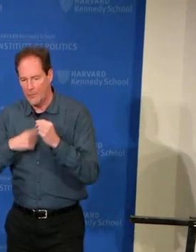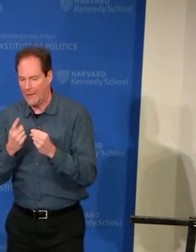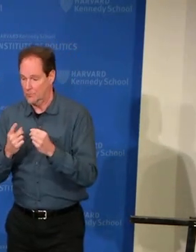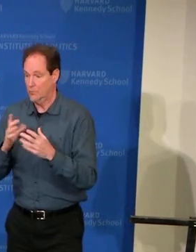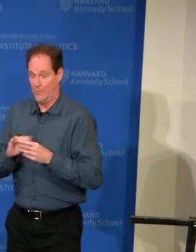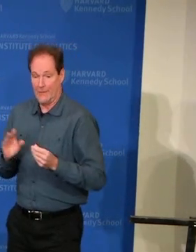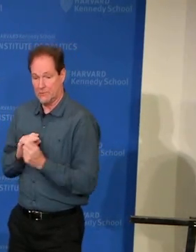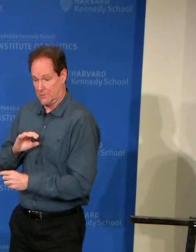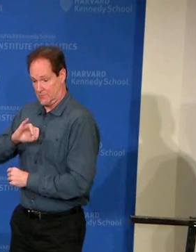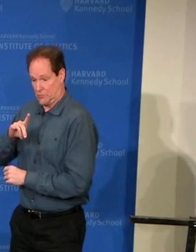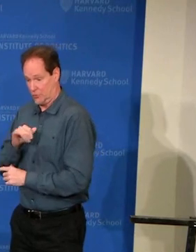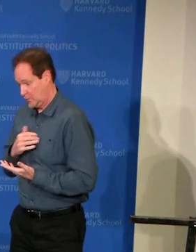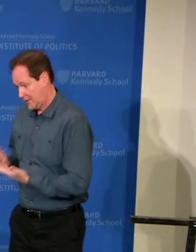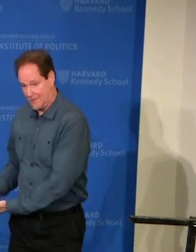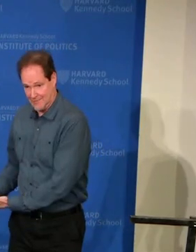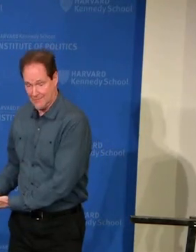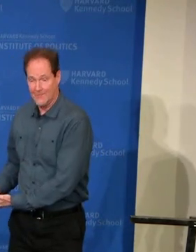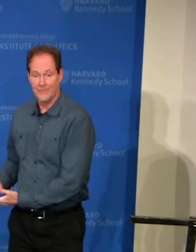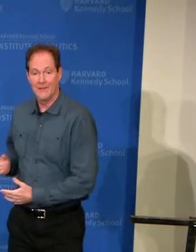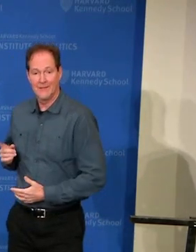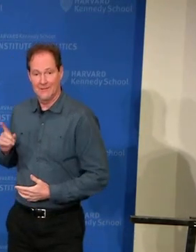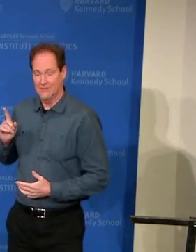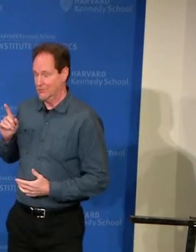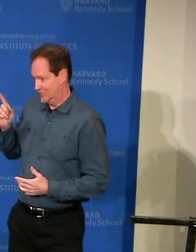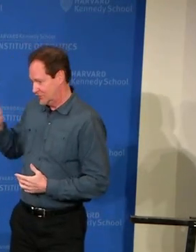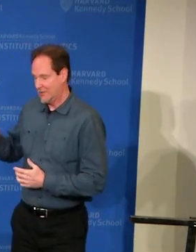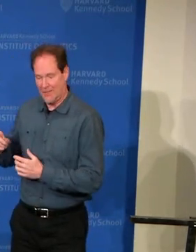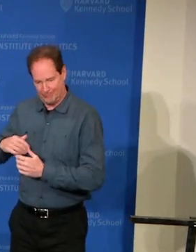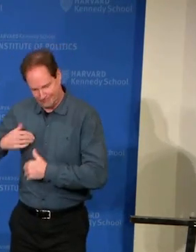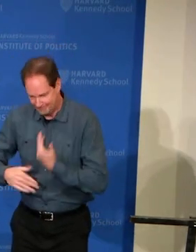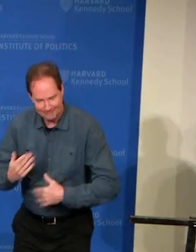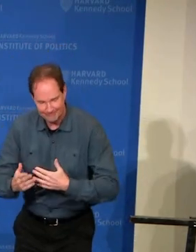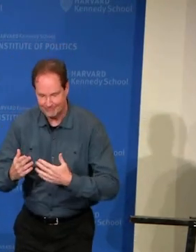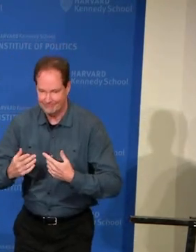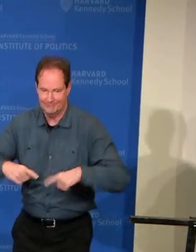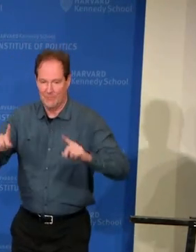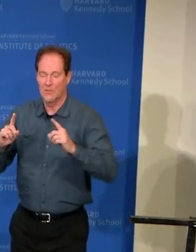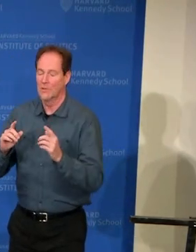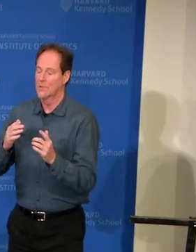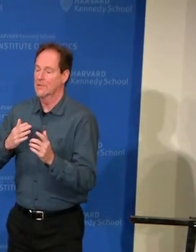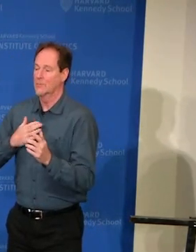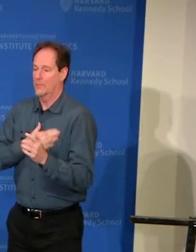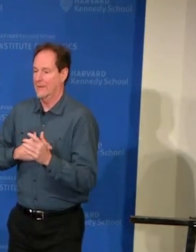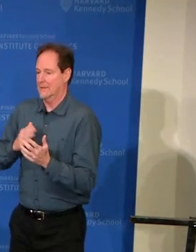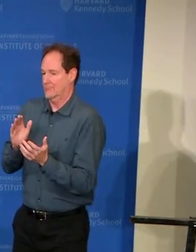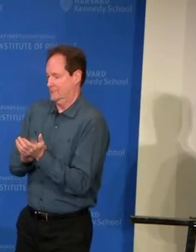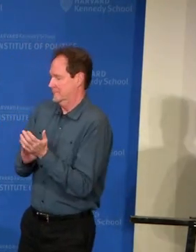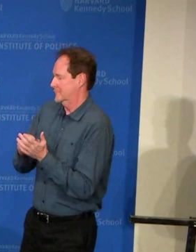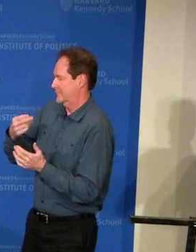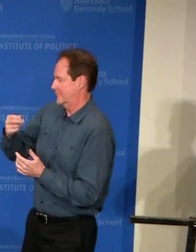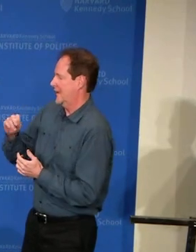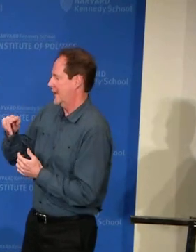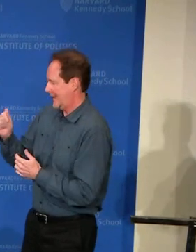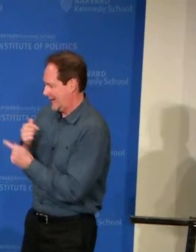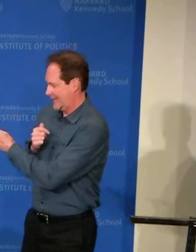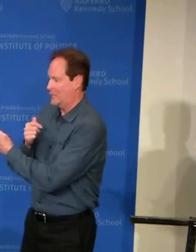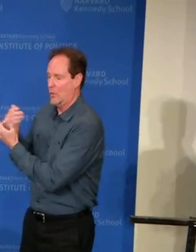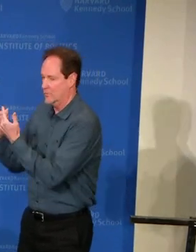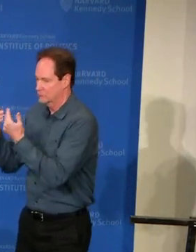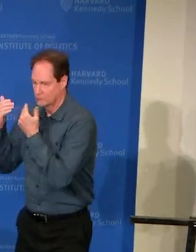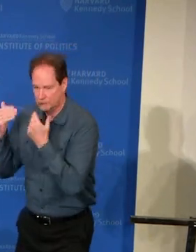we mentioned Judy at that point, and she made it happen. So please give Hannah a big round of applause for really making this forum event